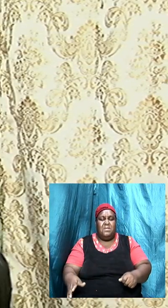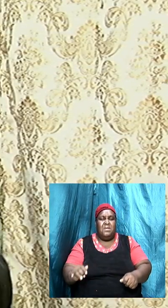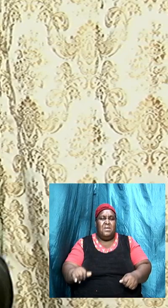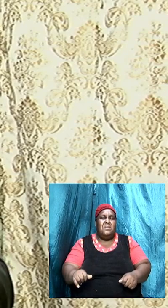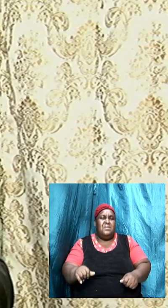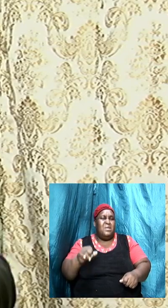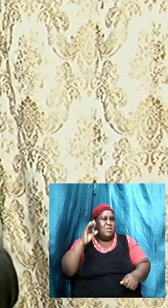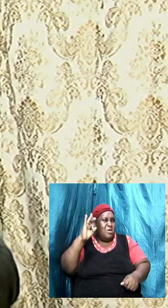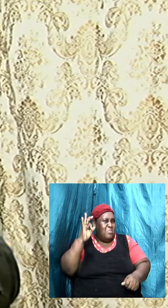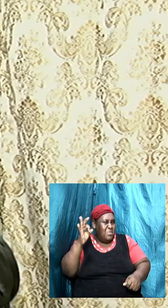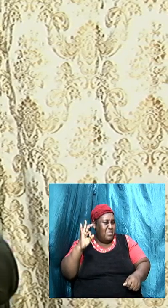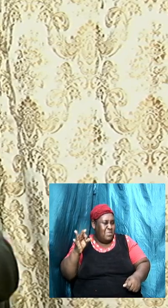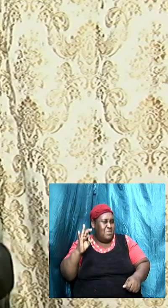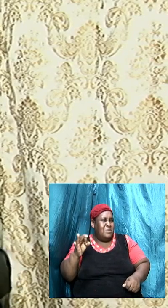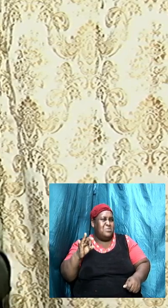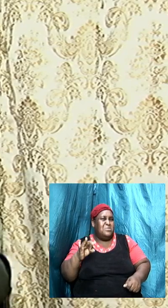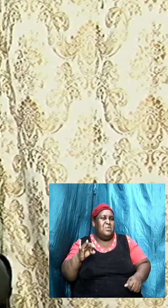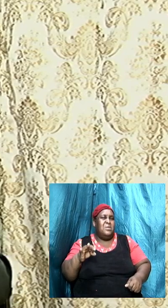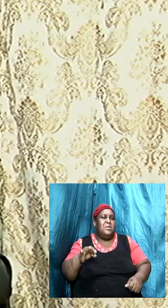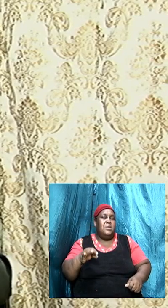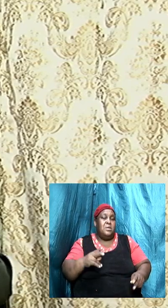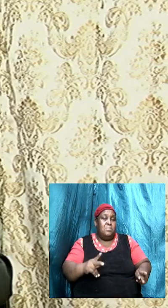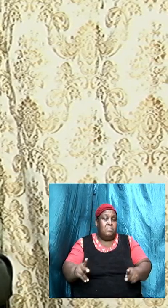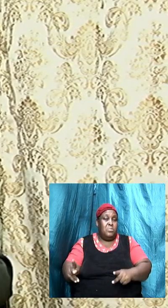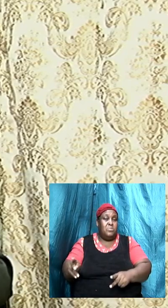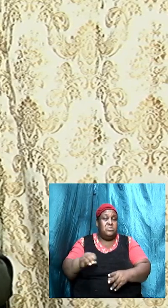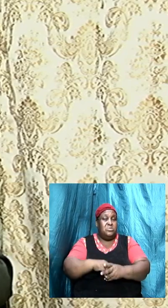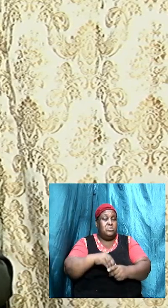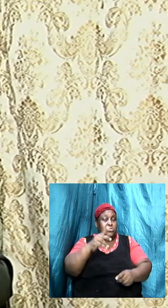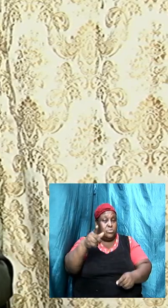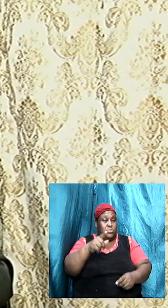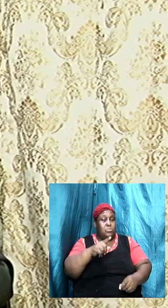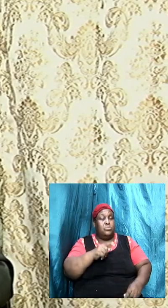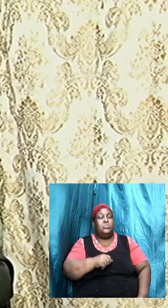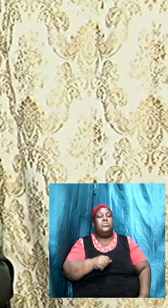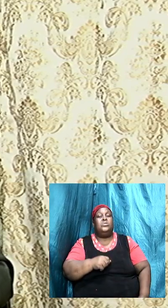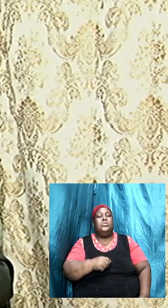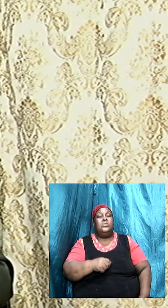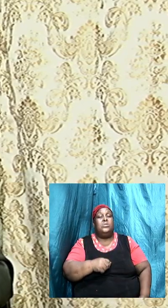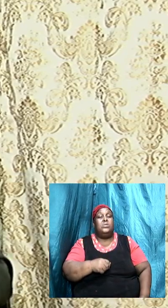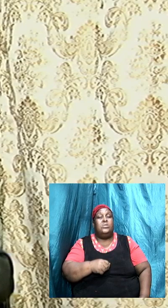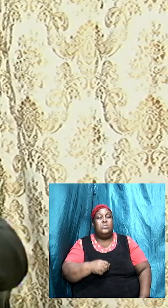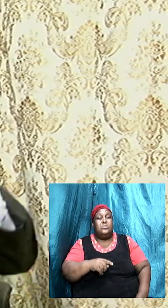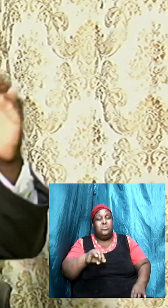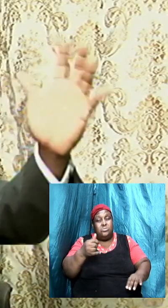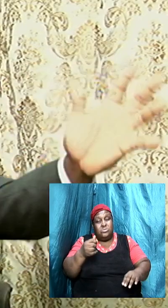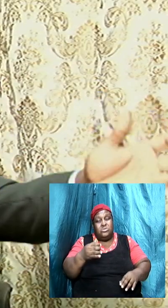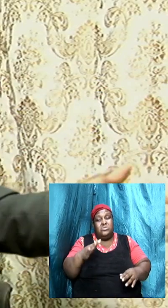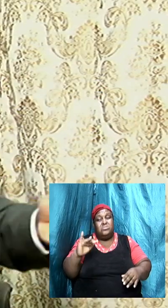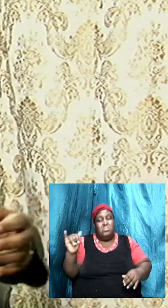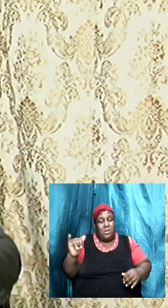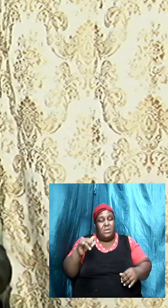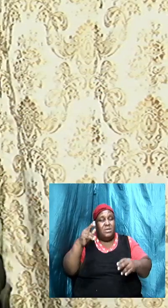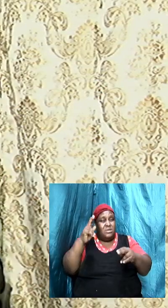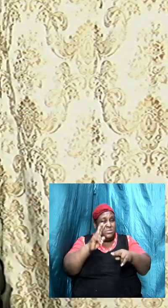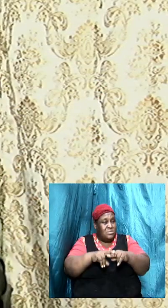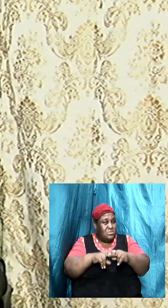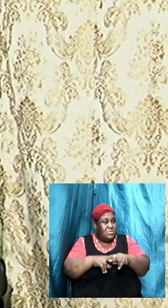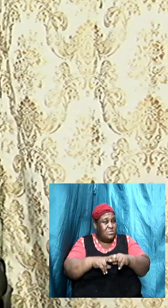Just by 5 minutes of listening to somebody that calls himself apostle, that calls himself